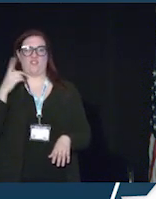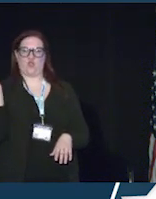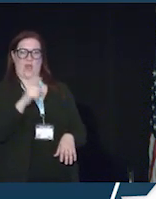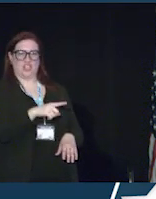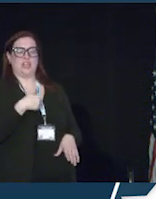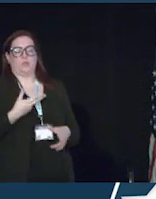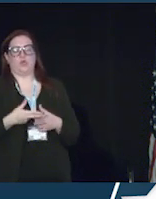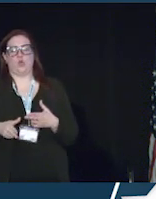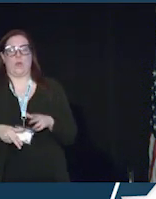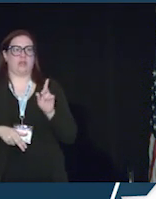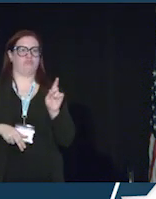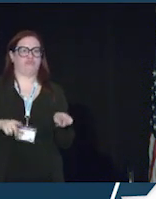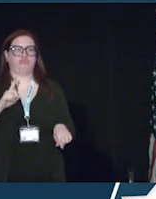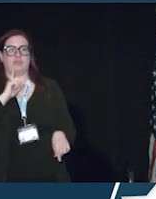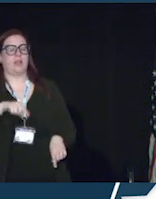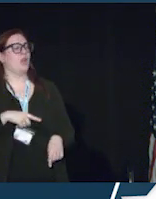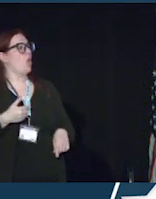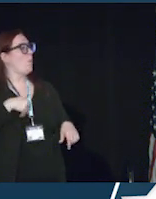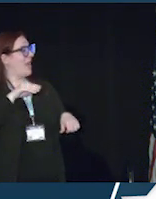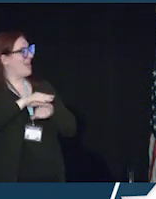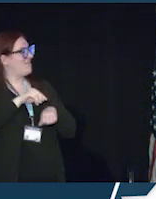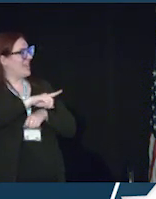What advice do you have for people in the